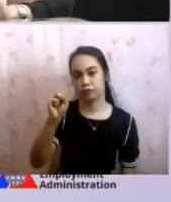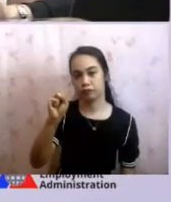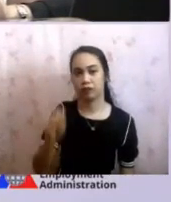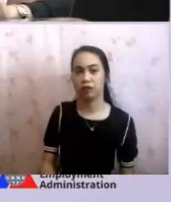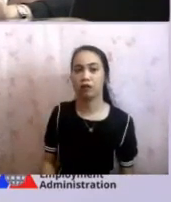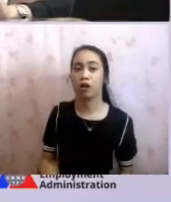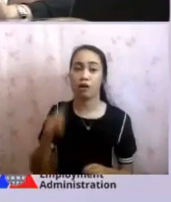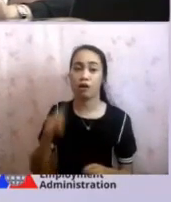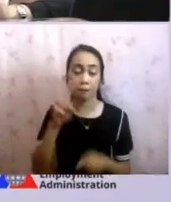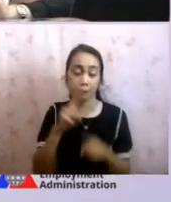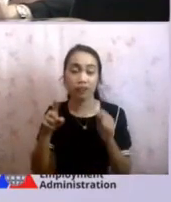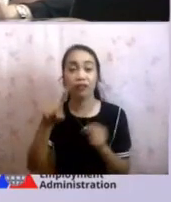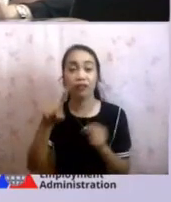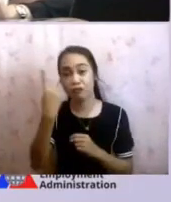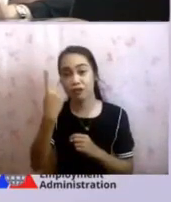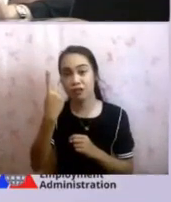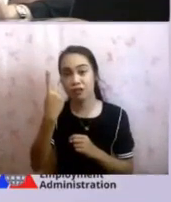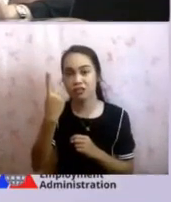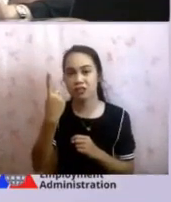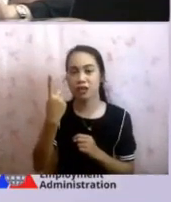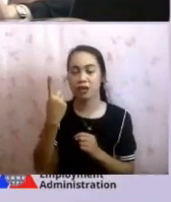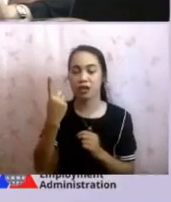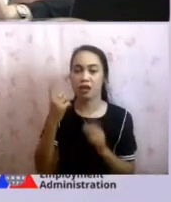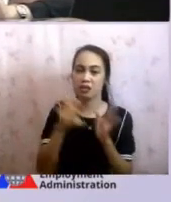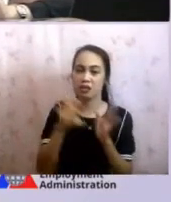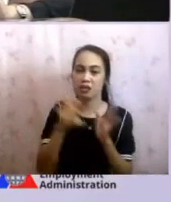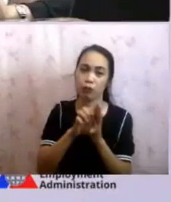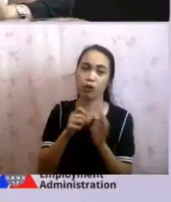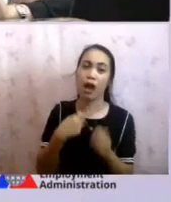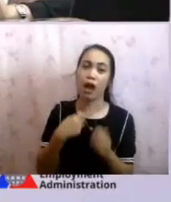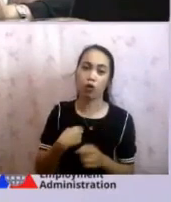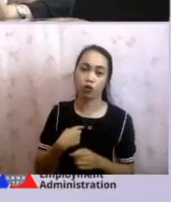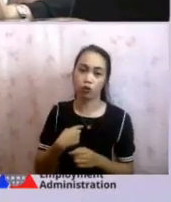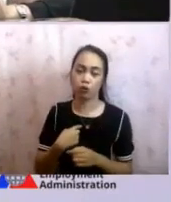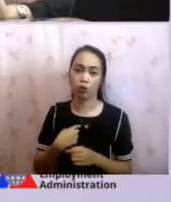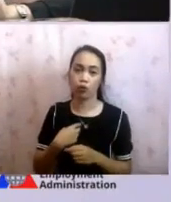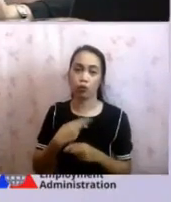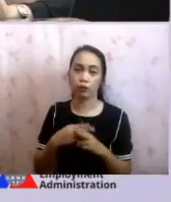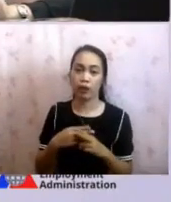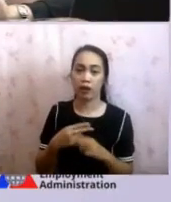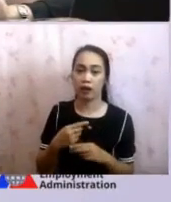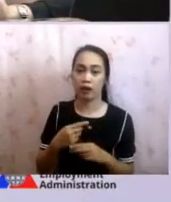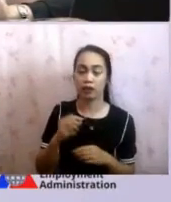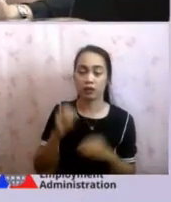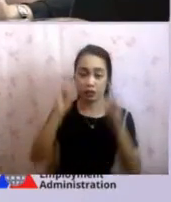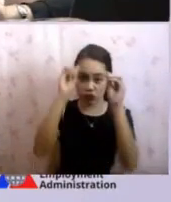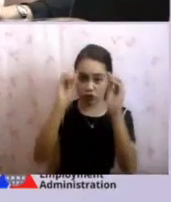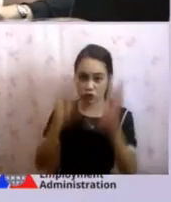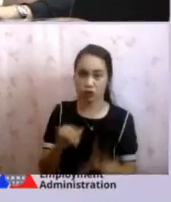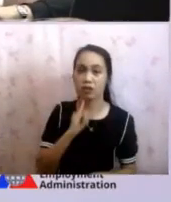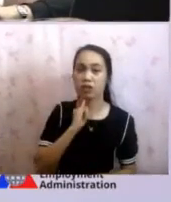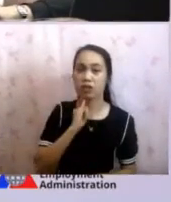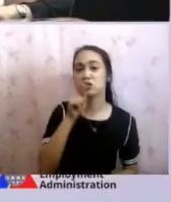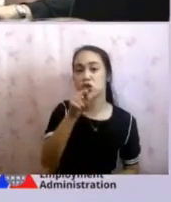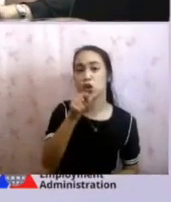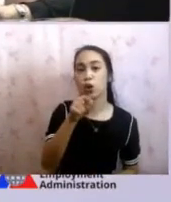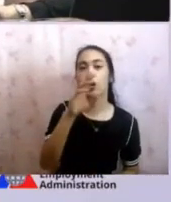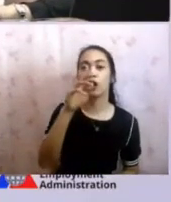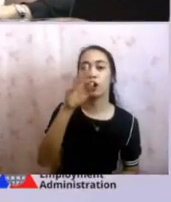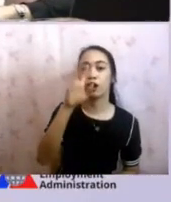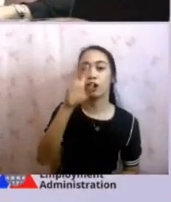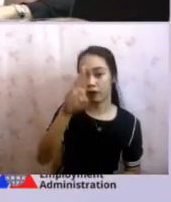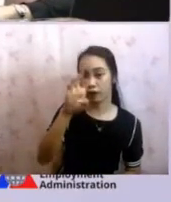and ask for their permission first before you include their name. And these references should know you personally to validate your